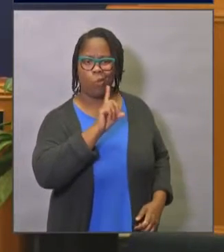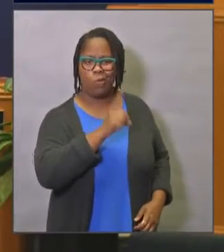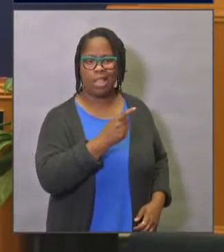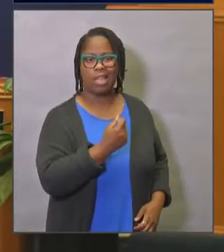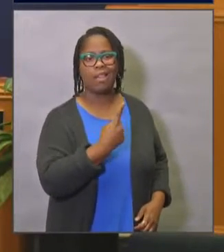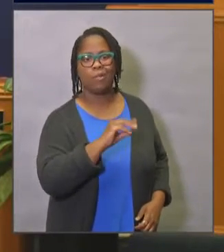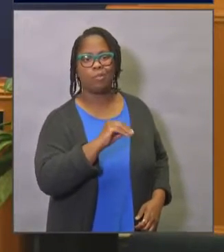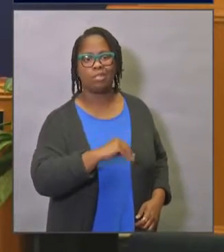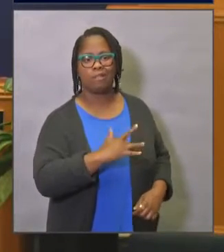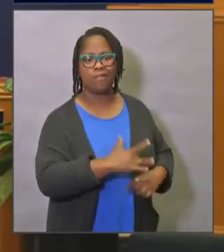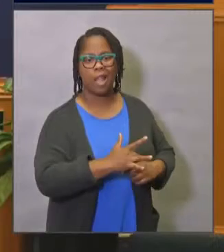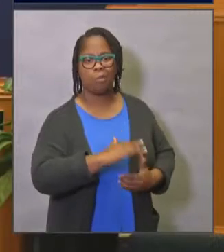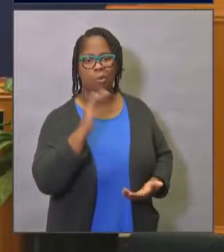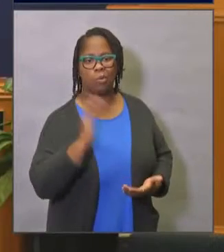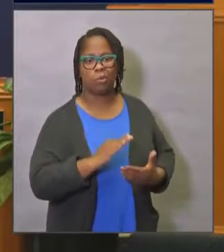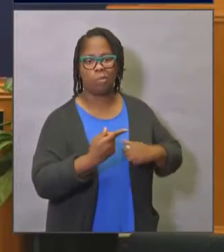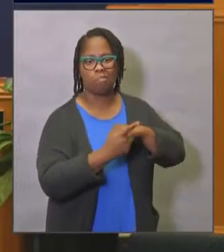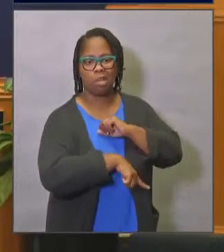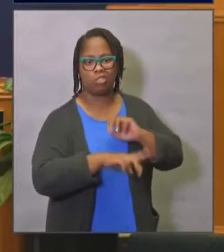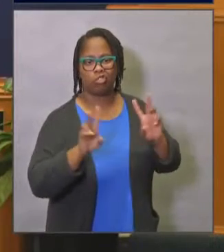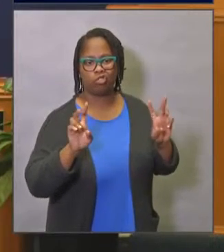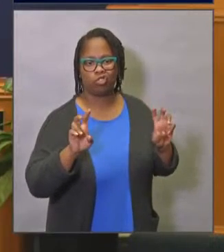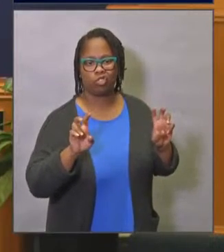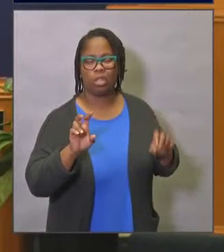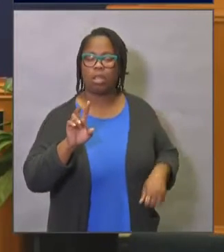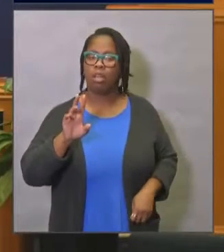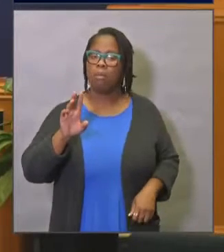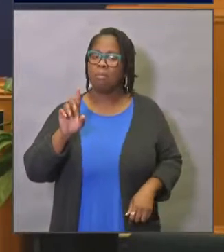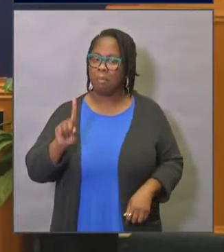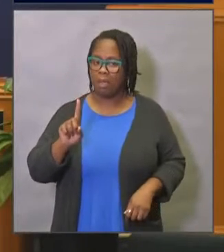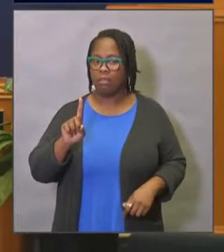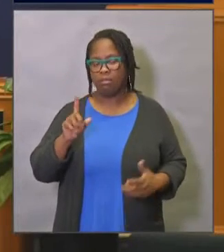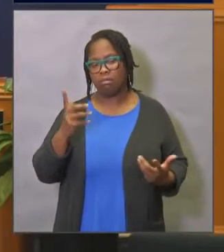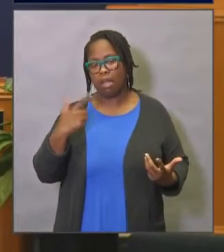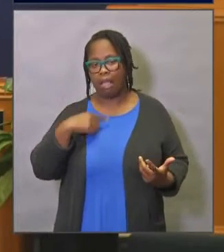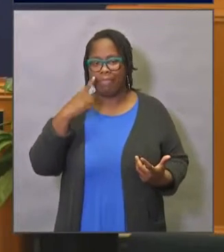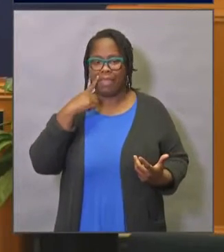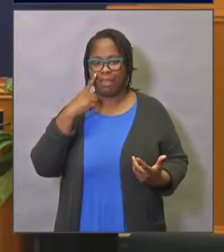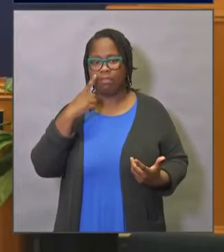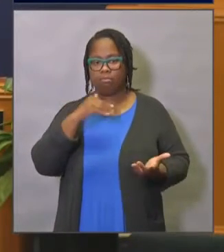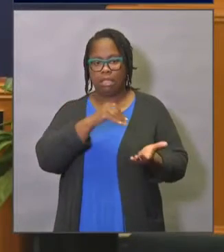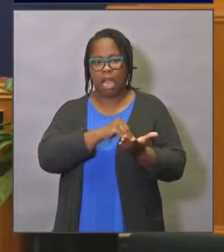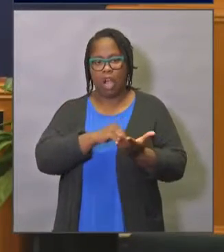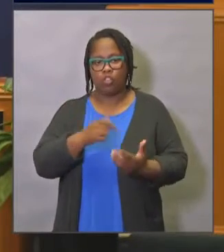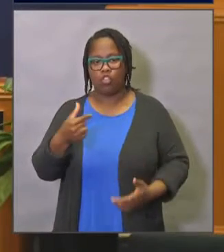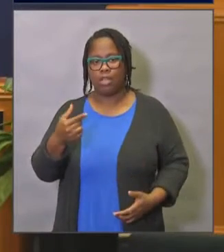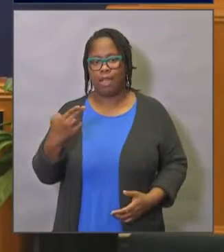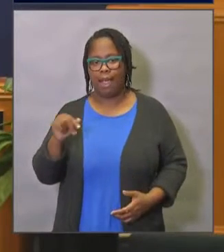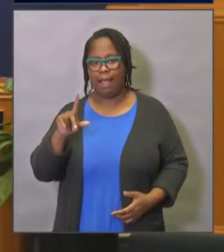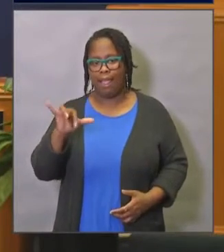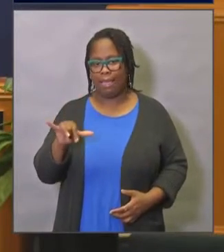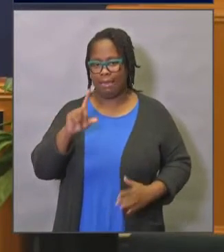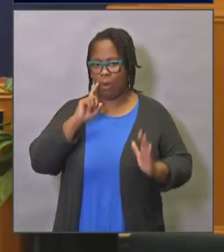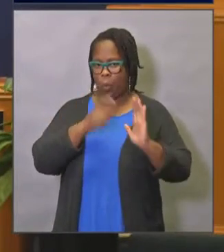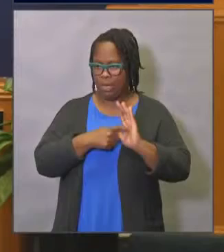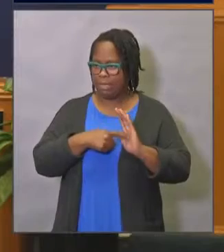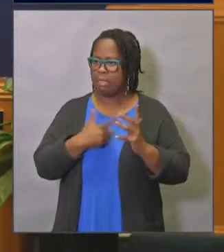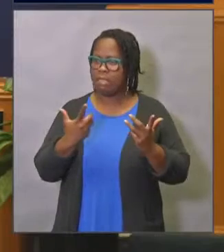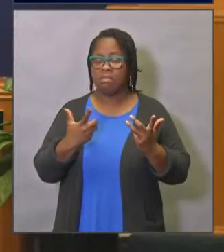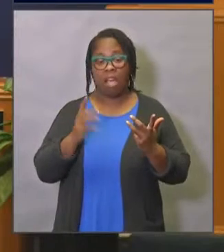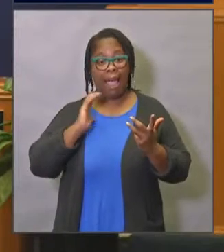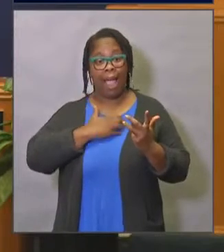adjustment. But as I think Dr. Galley really noted, the percents have stayed pretty